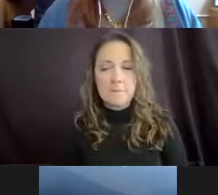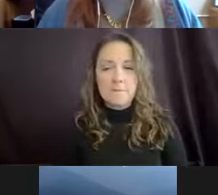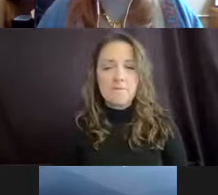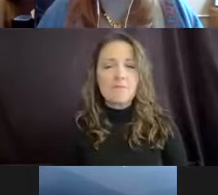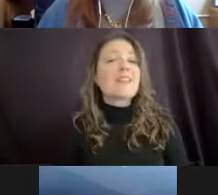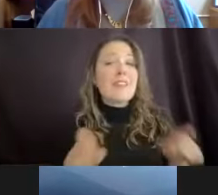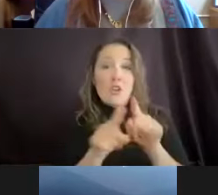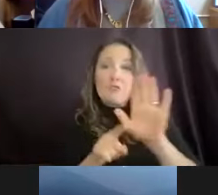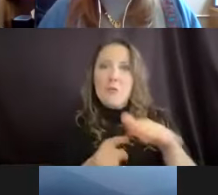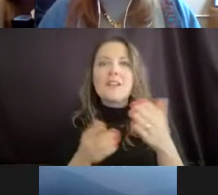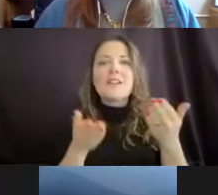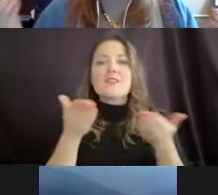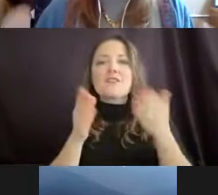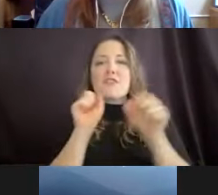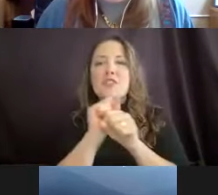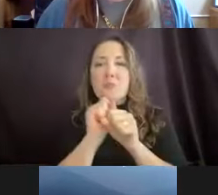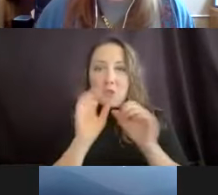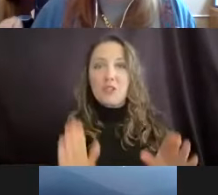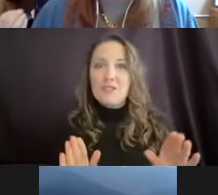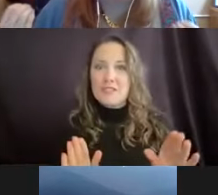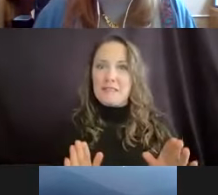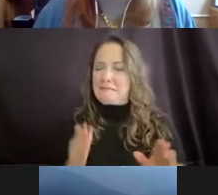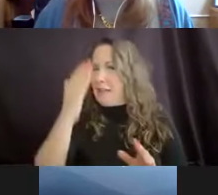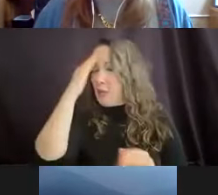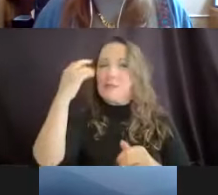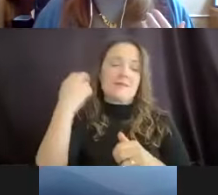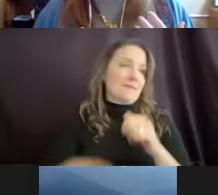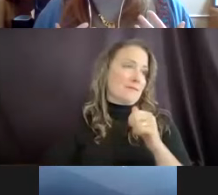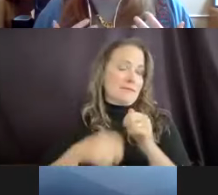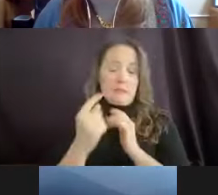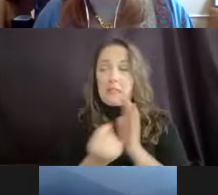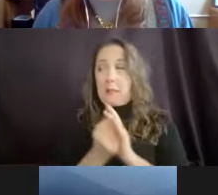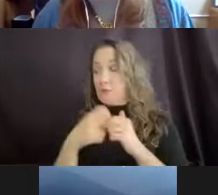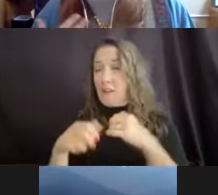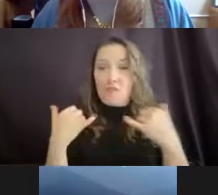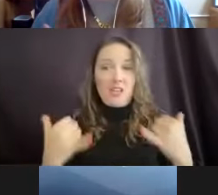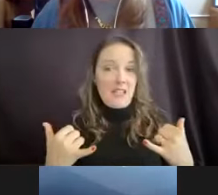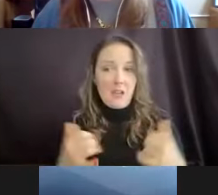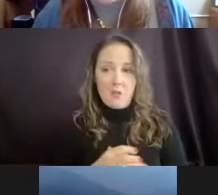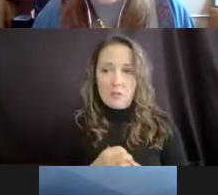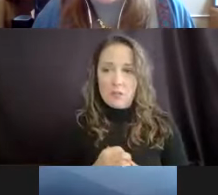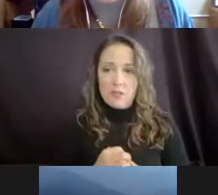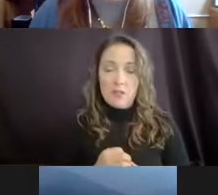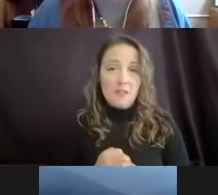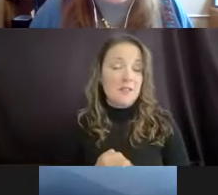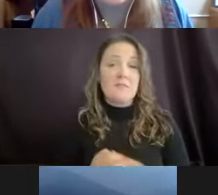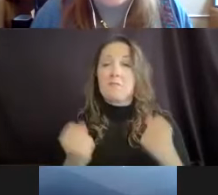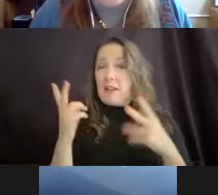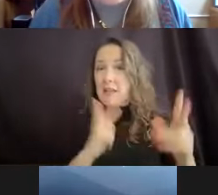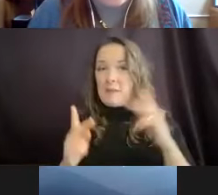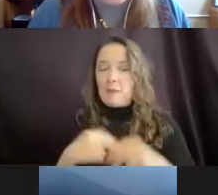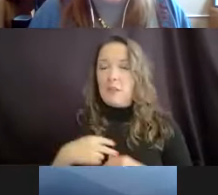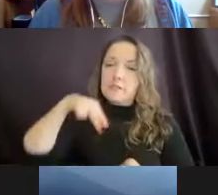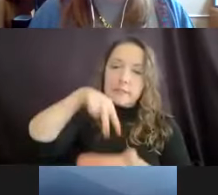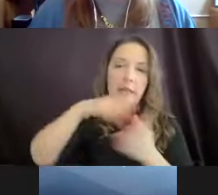to service workers. I know things are hard, times are tough. We're getting really like you can get really tense just by standing in